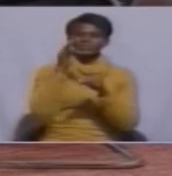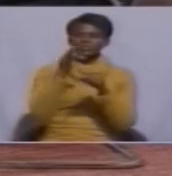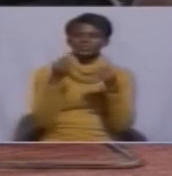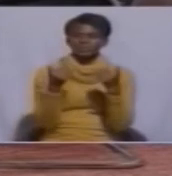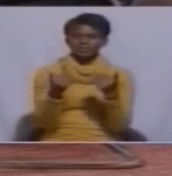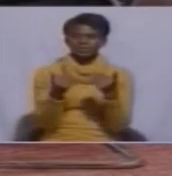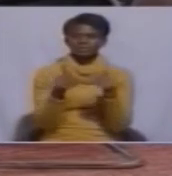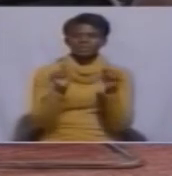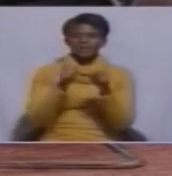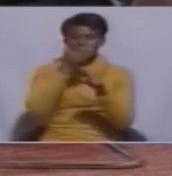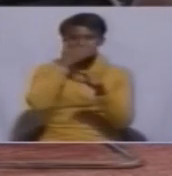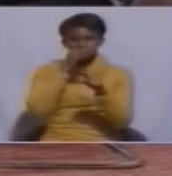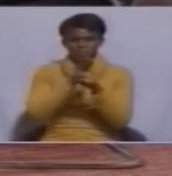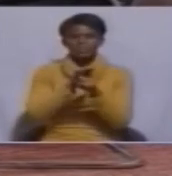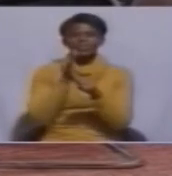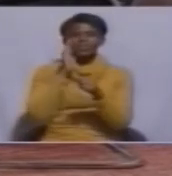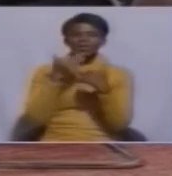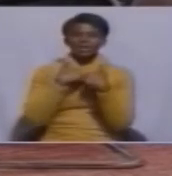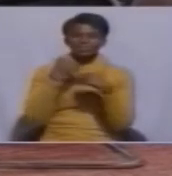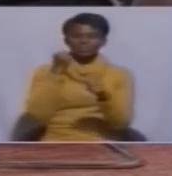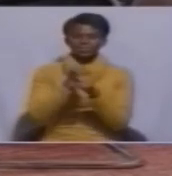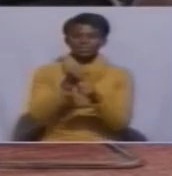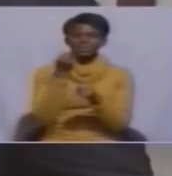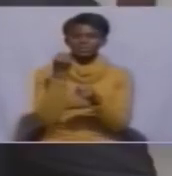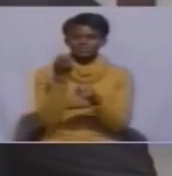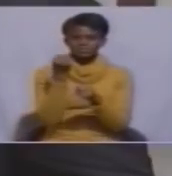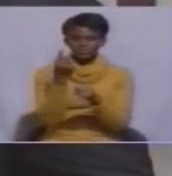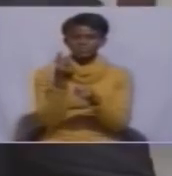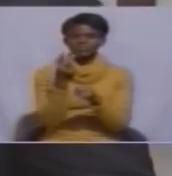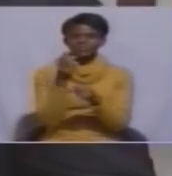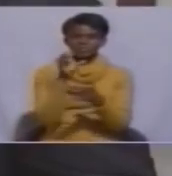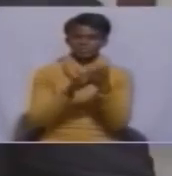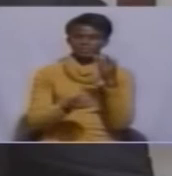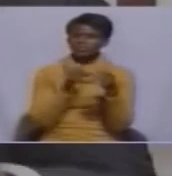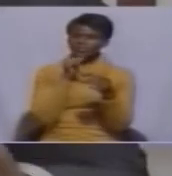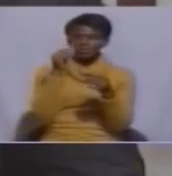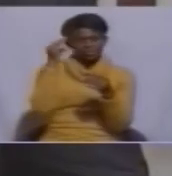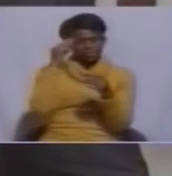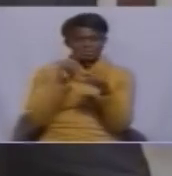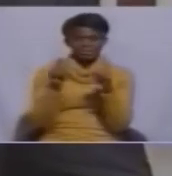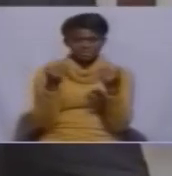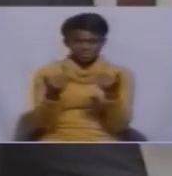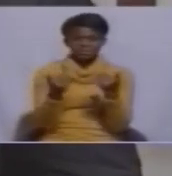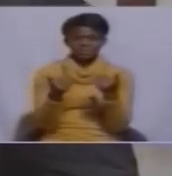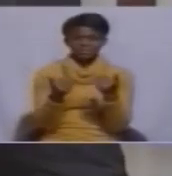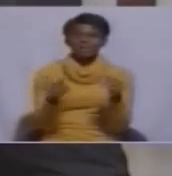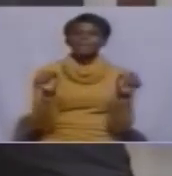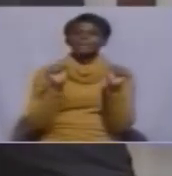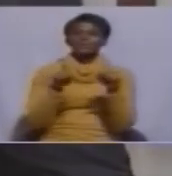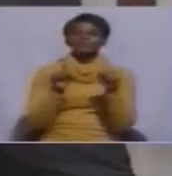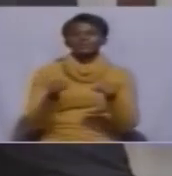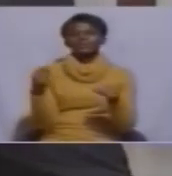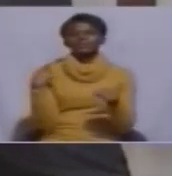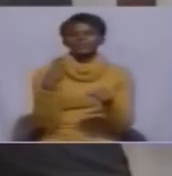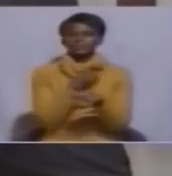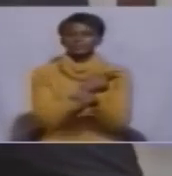nation can be assured that we're going to the polls with the grade 12 clause. Well, I don't think I'm able to give that. But as of now, like I said, it's possible for Parliament to regulate